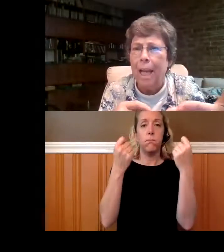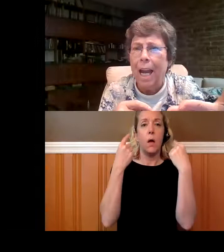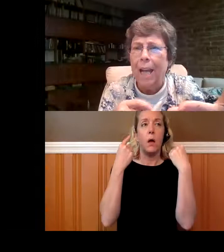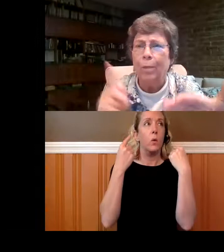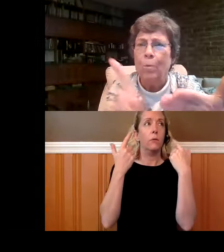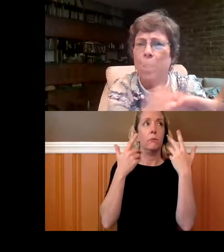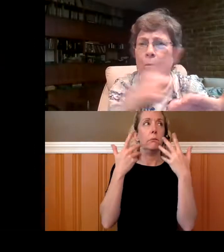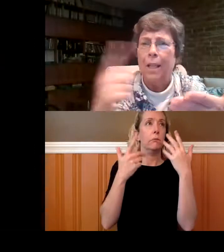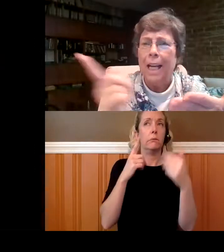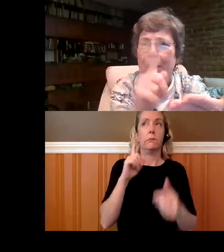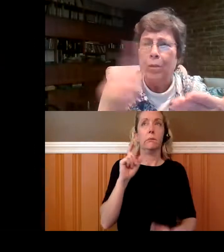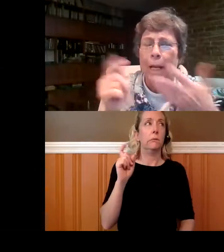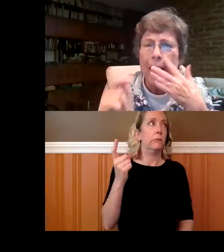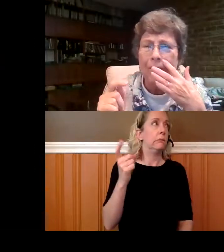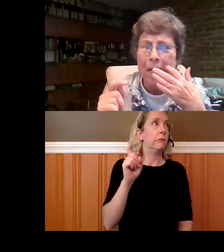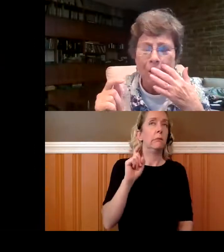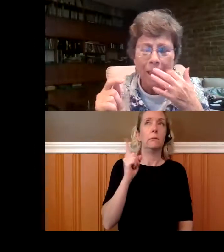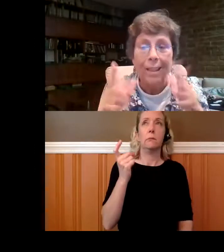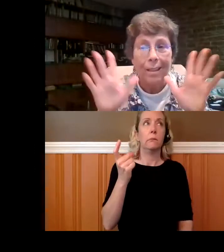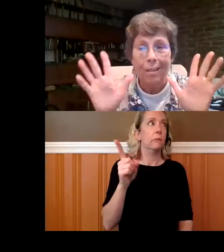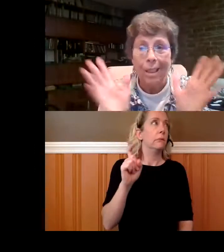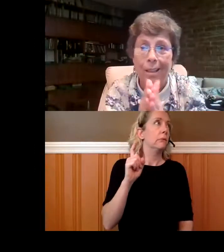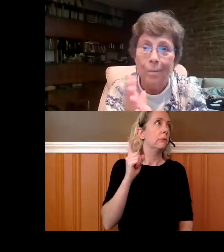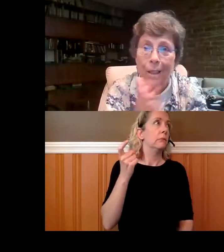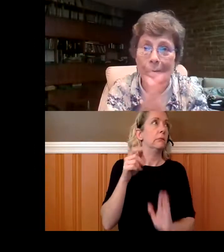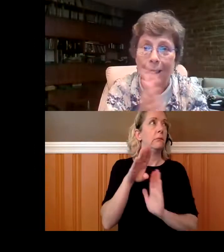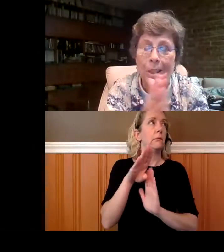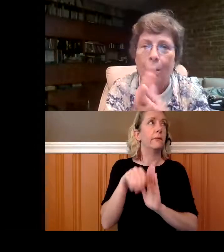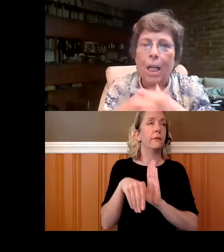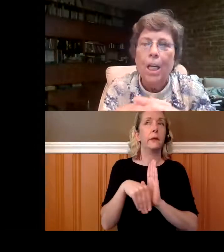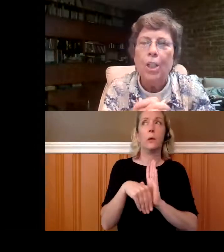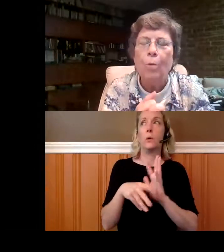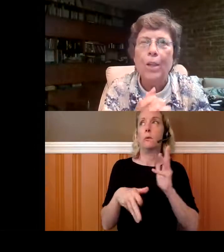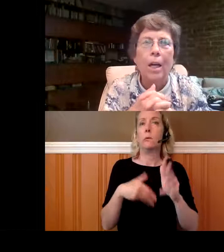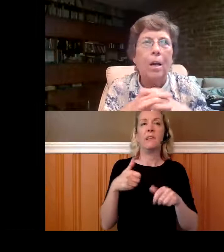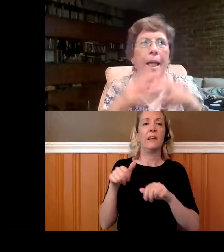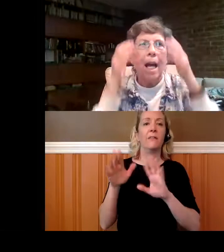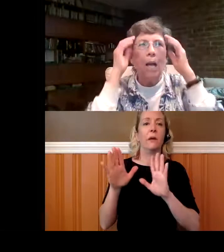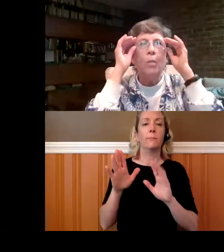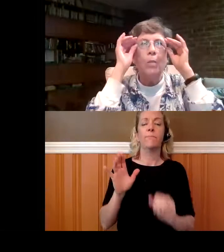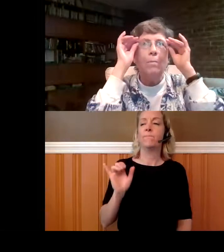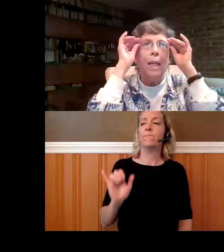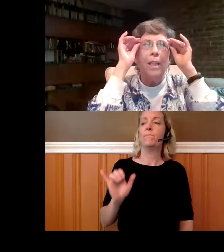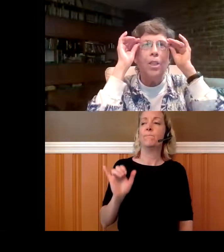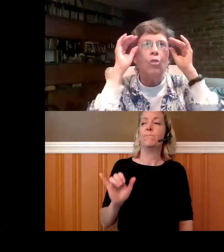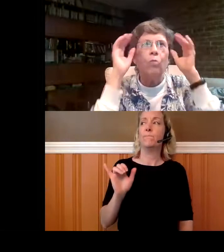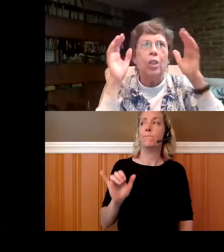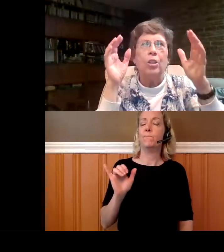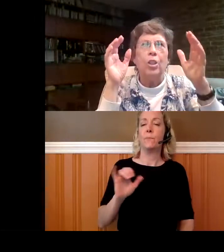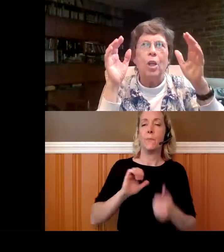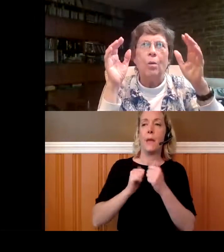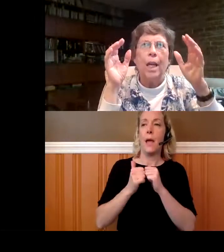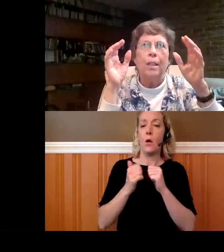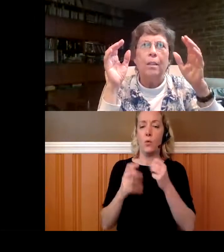right, time's up, let's go. So we thought, okay, how can we make this structured so that he could understand what their response